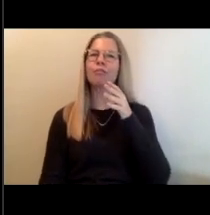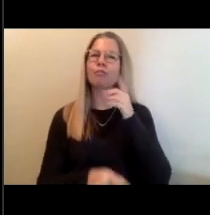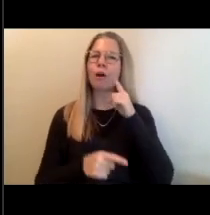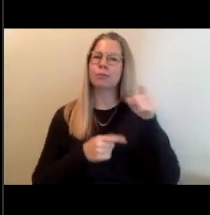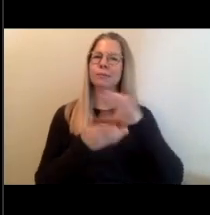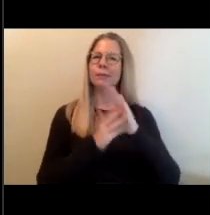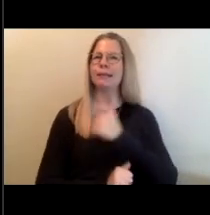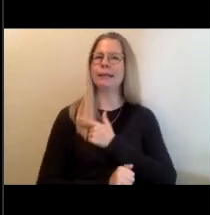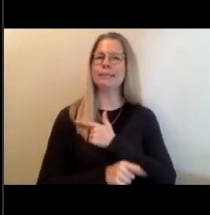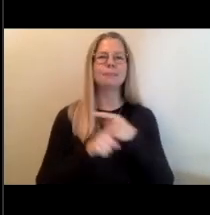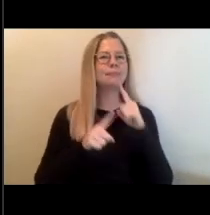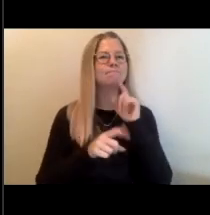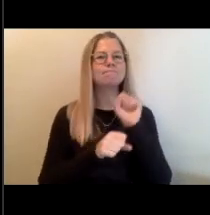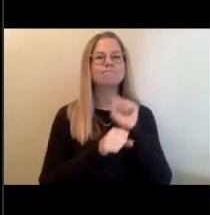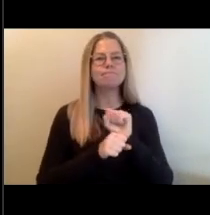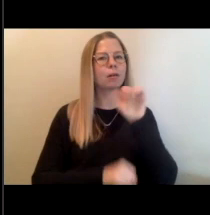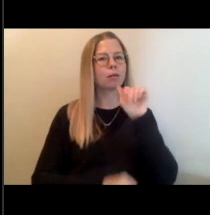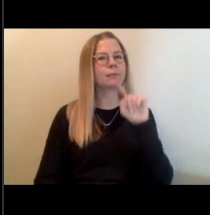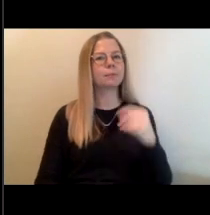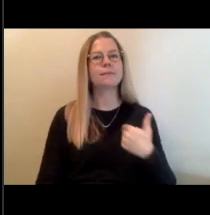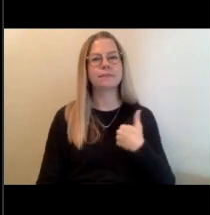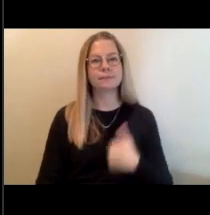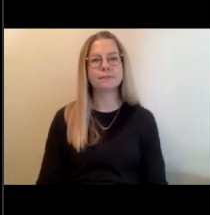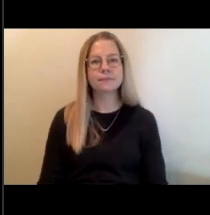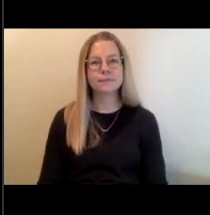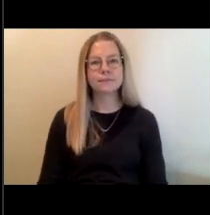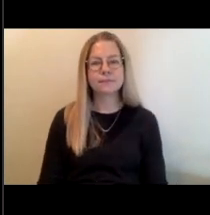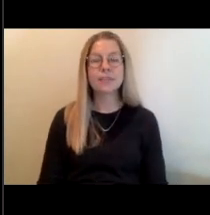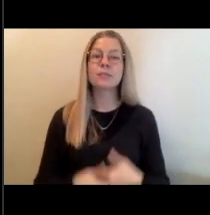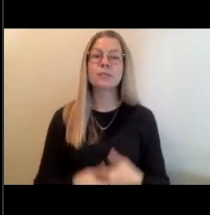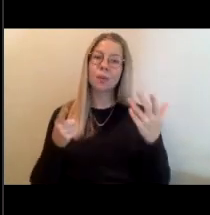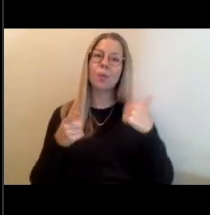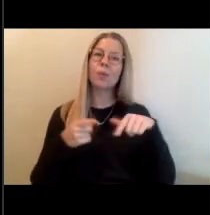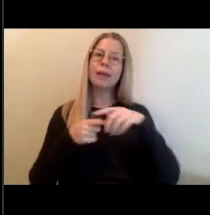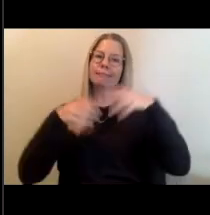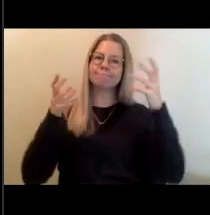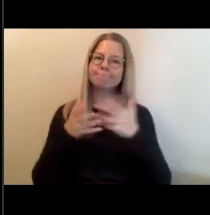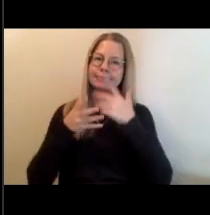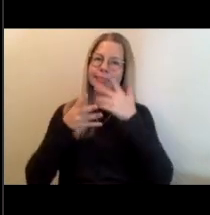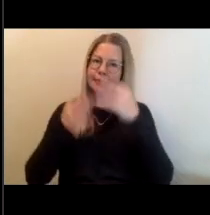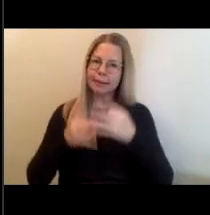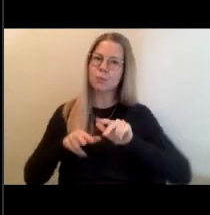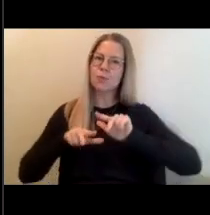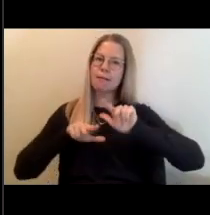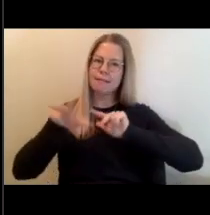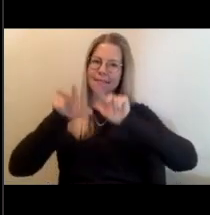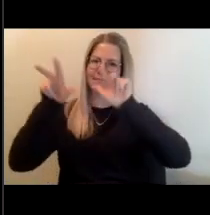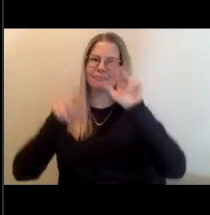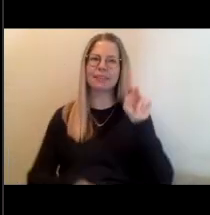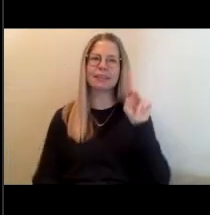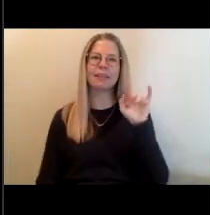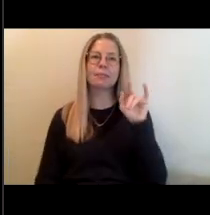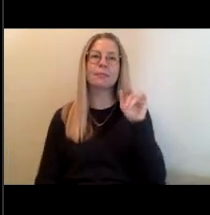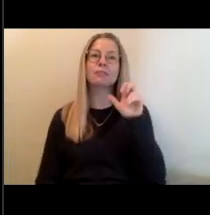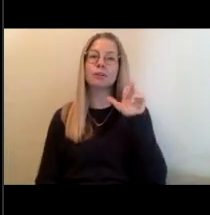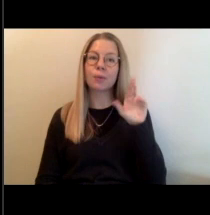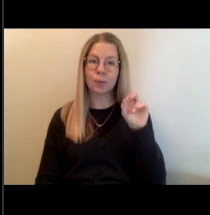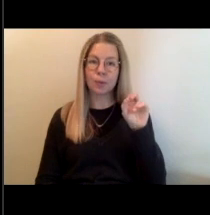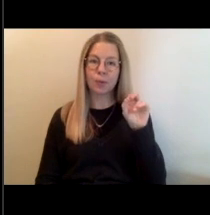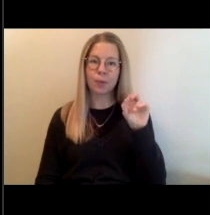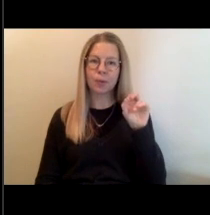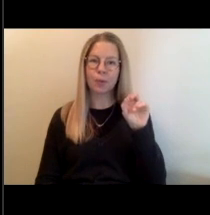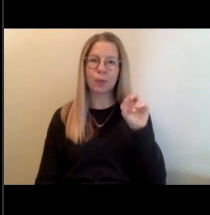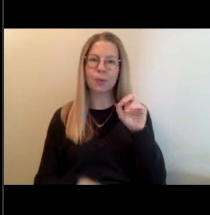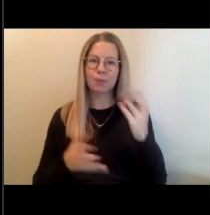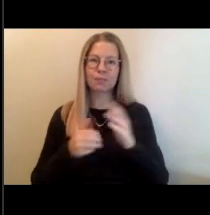did we do? We went up Kilimanjaro. That's what Kilimanjaro looks like. And as part of the fundraising, we had to figure